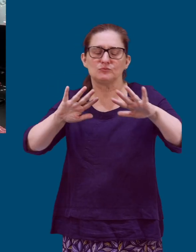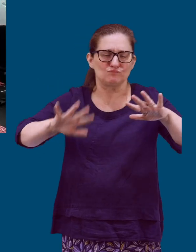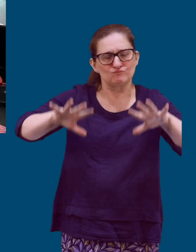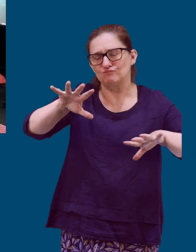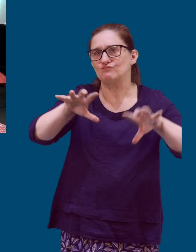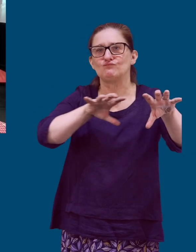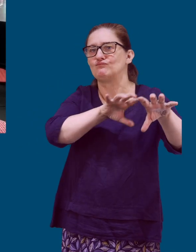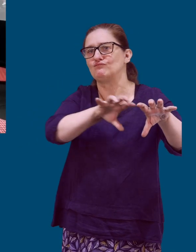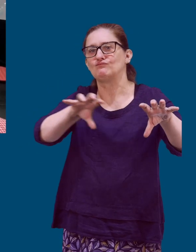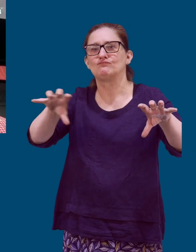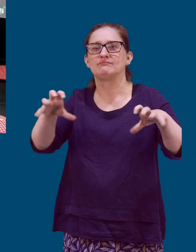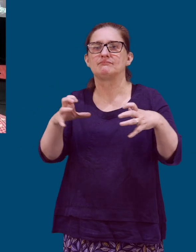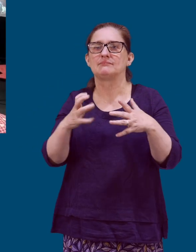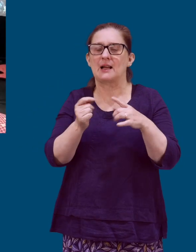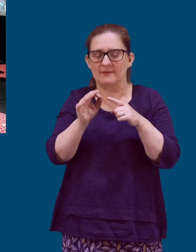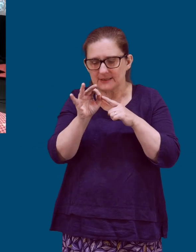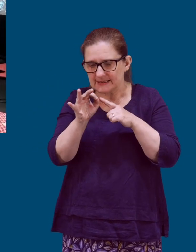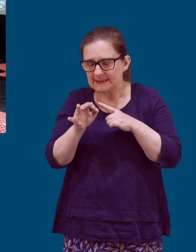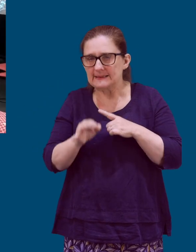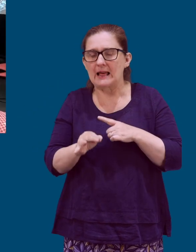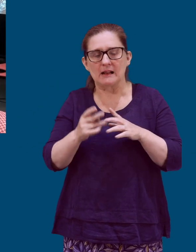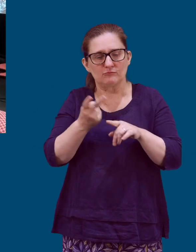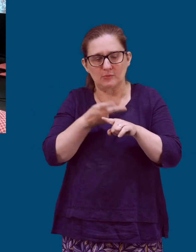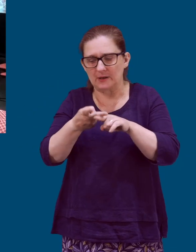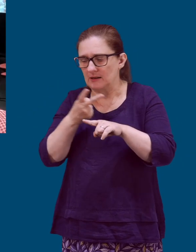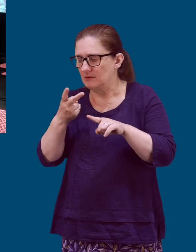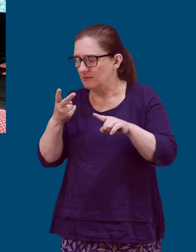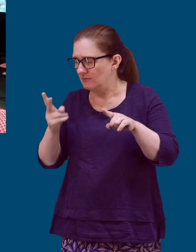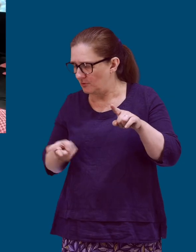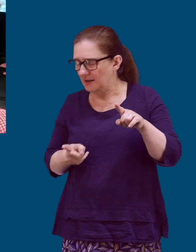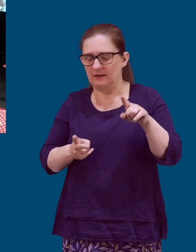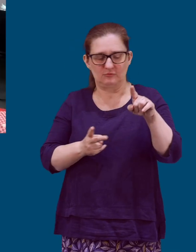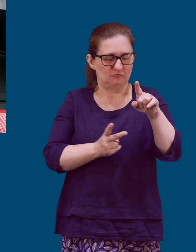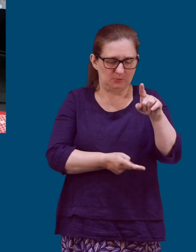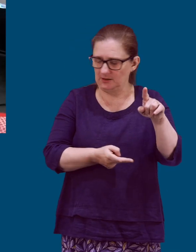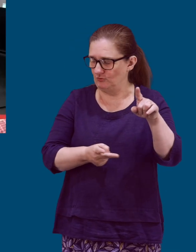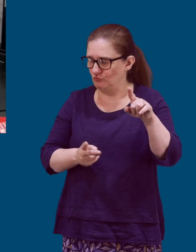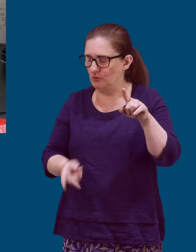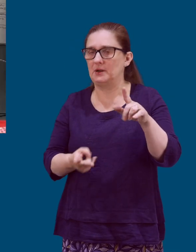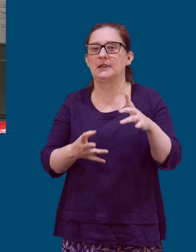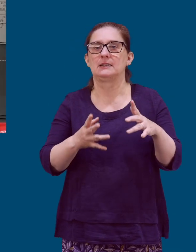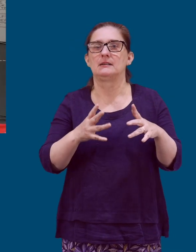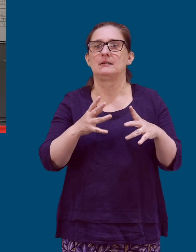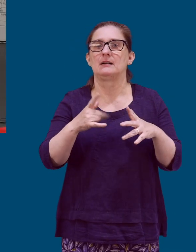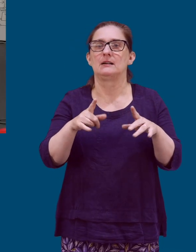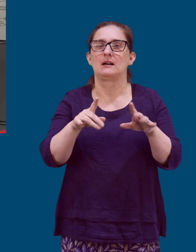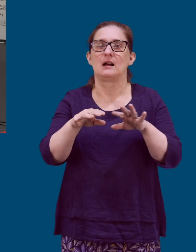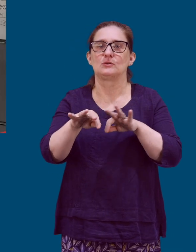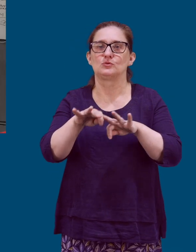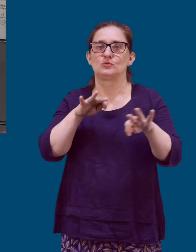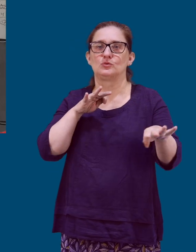across it. There are small details repeated periodically across the blanket of a torn cardboard